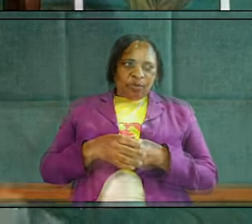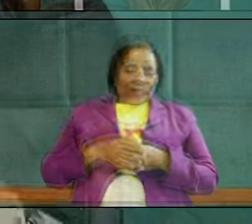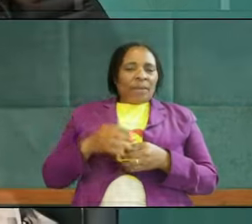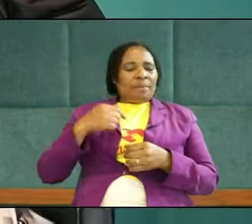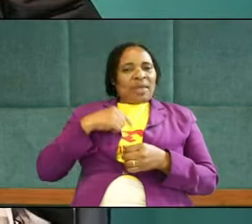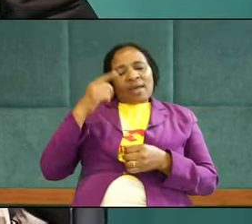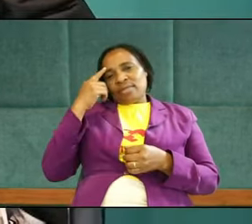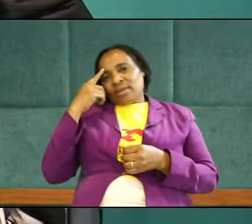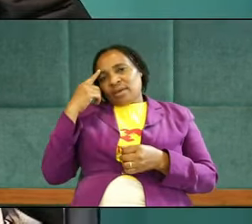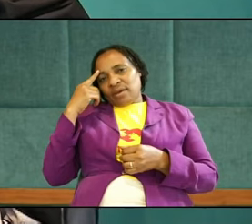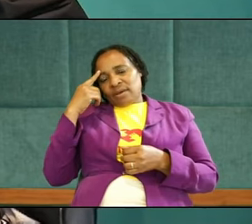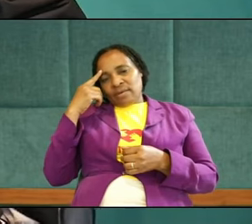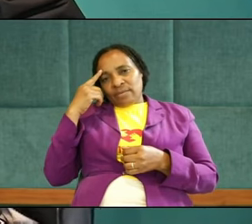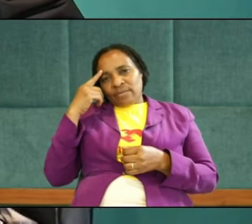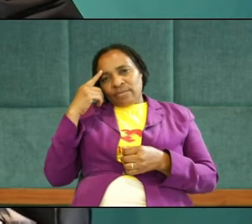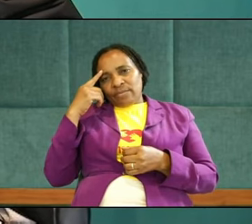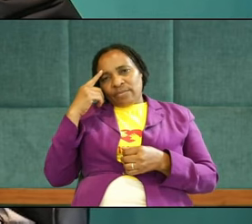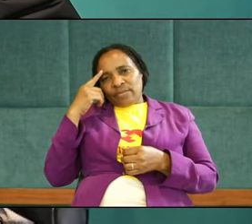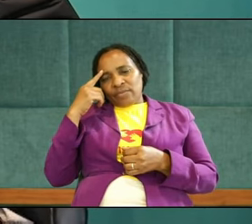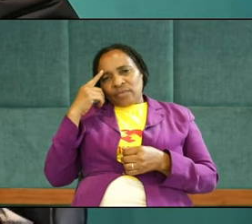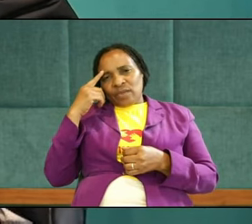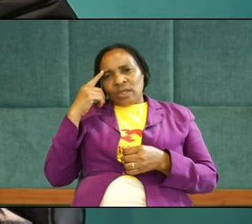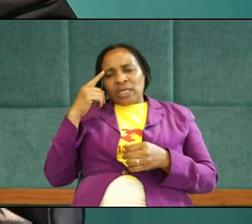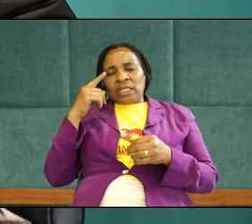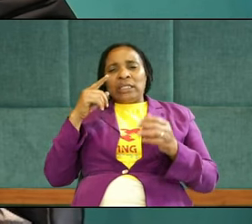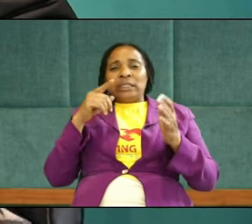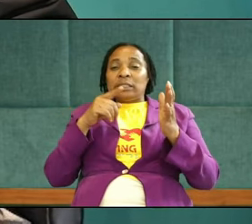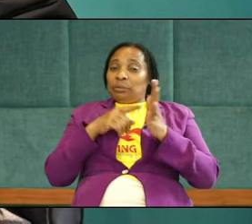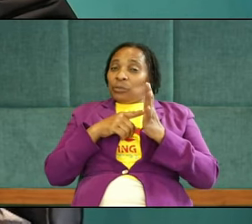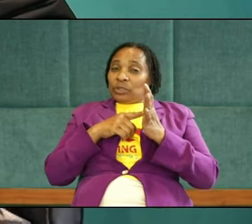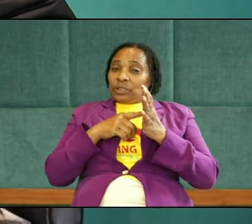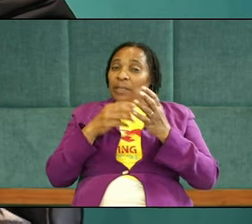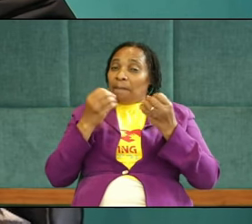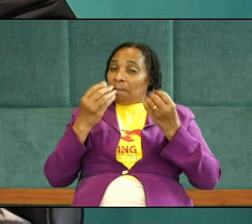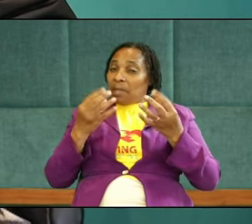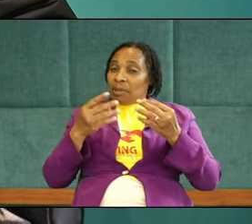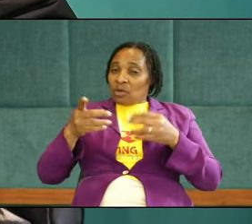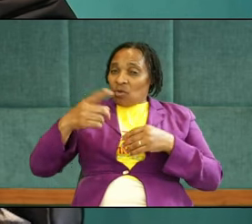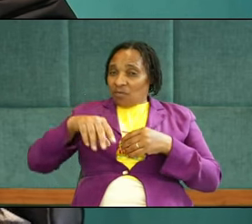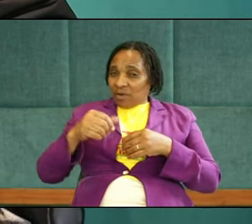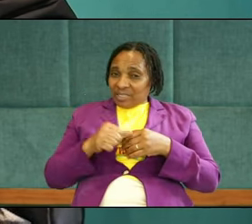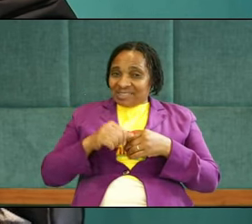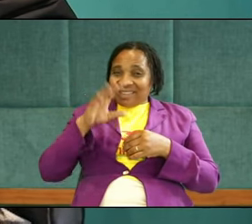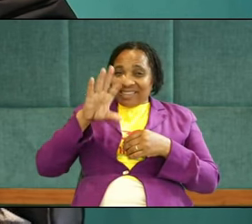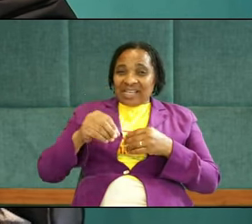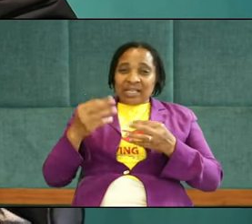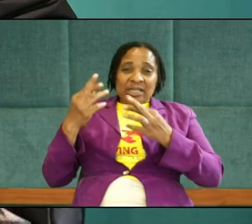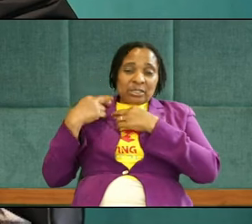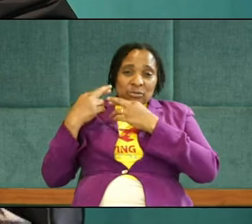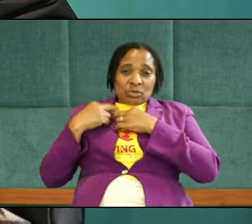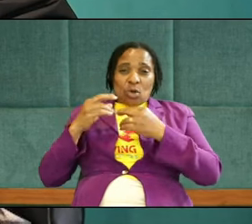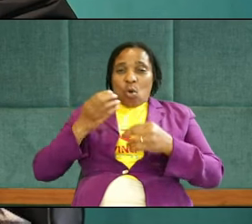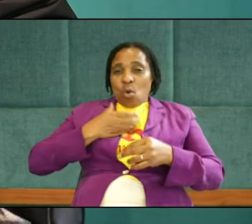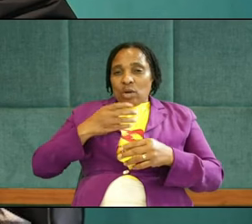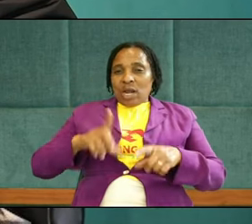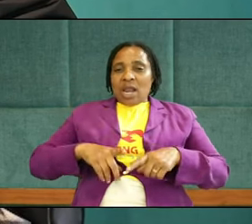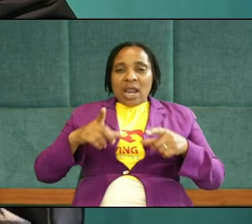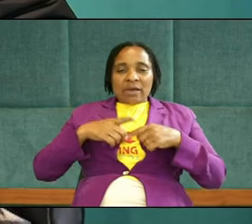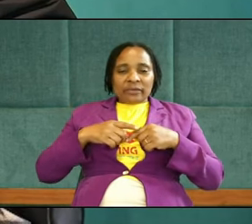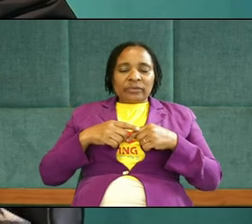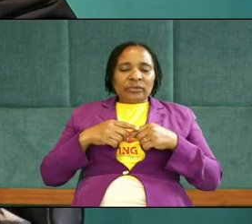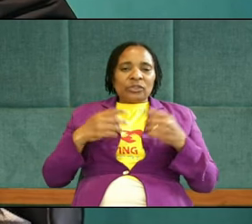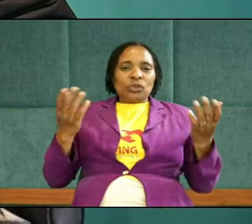I think that the point that most of us tend to take responsibility of our own lives